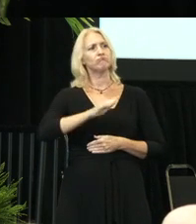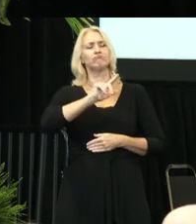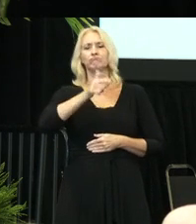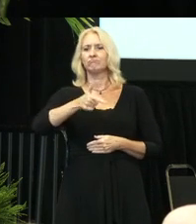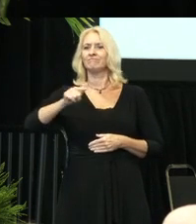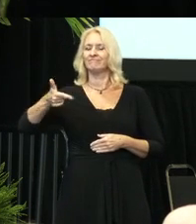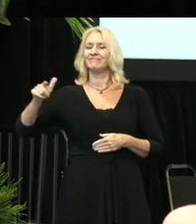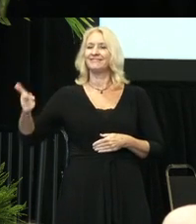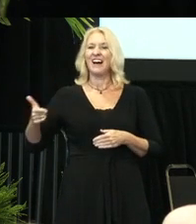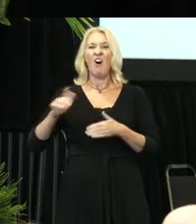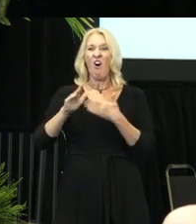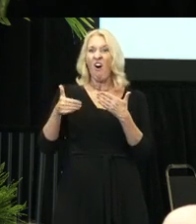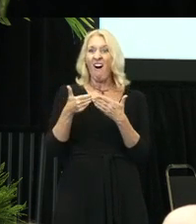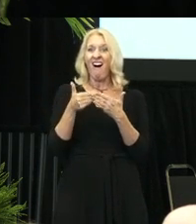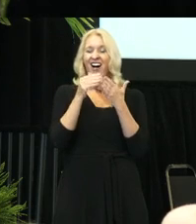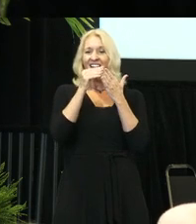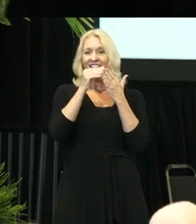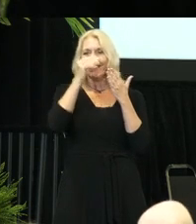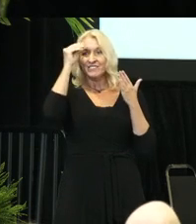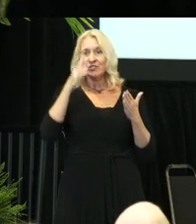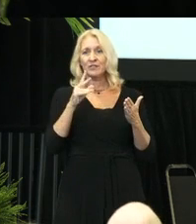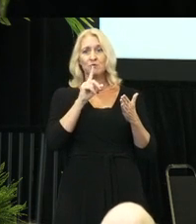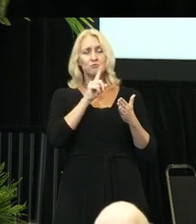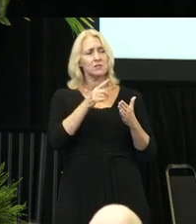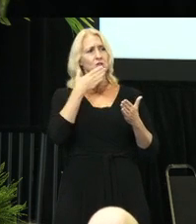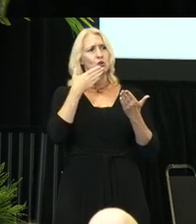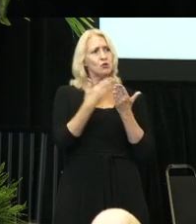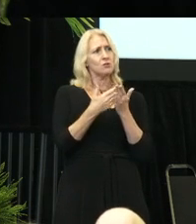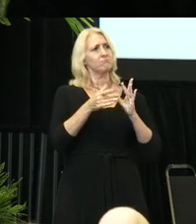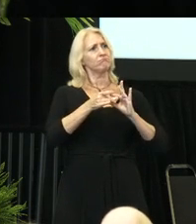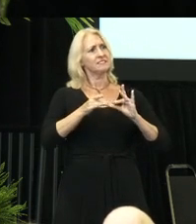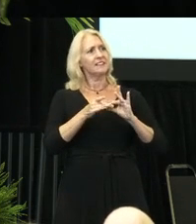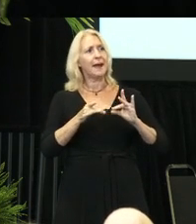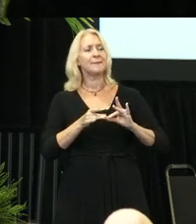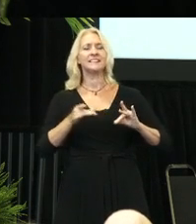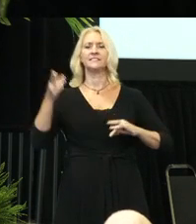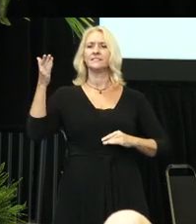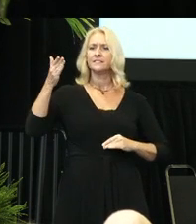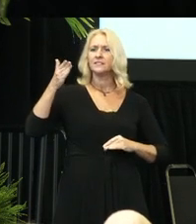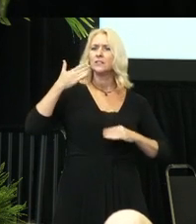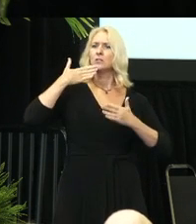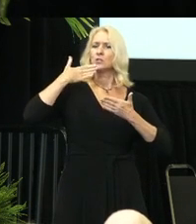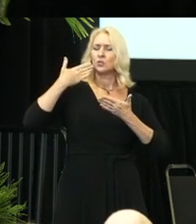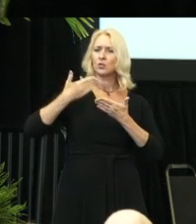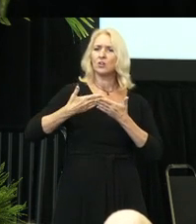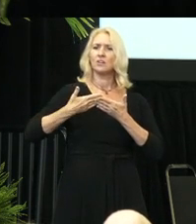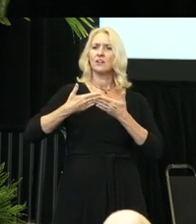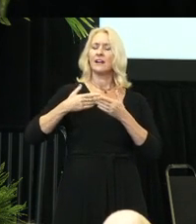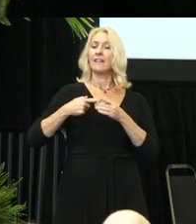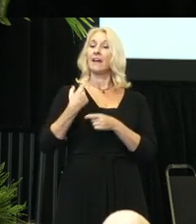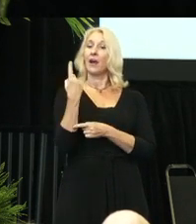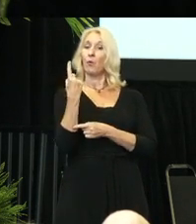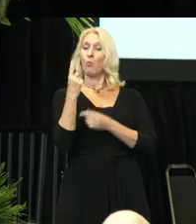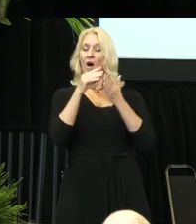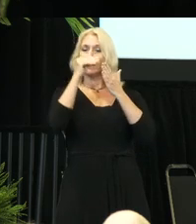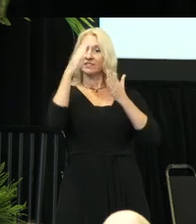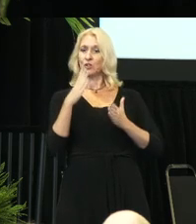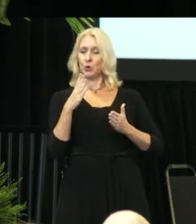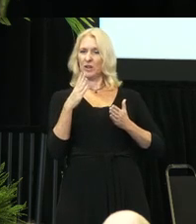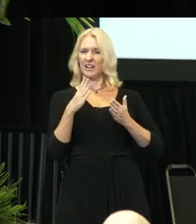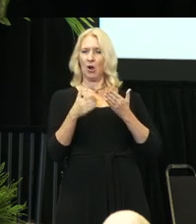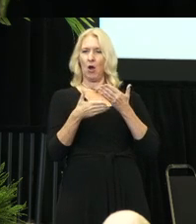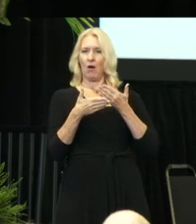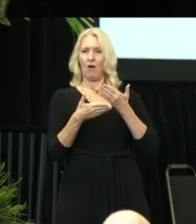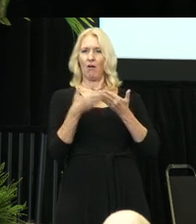it out of the park. Their statements were so well done. They were really well delivered, all of this great stuff. And then I had a student get up near the end. He